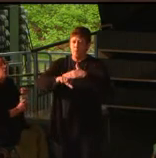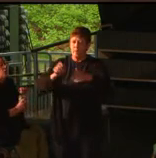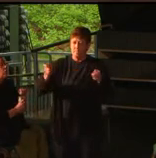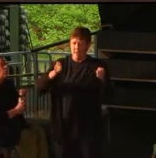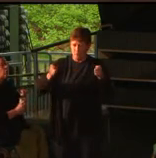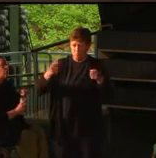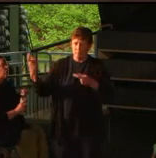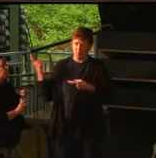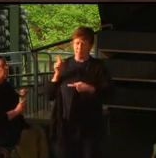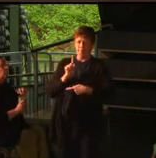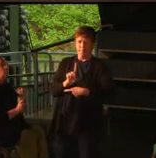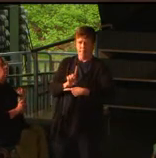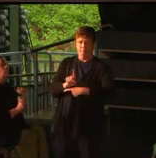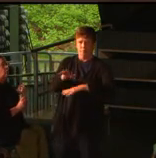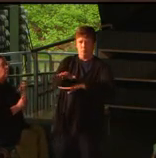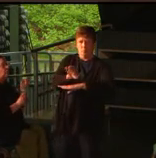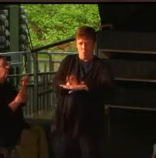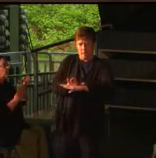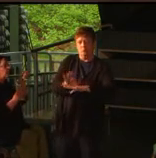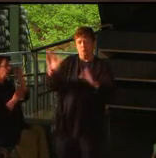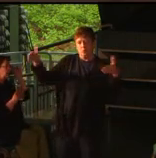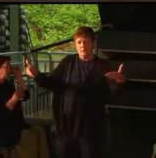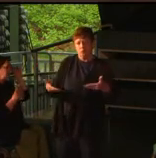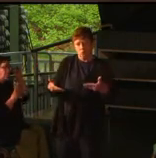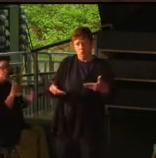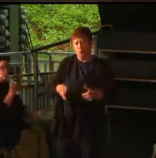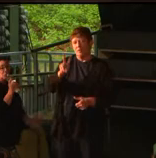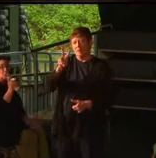to introduce our valedictory.